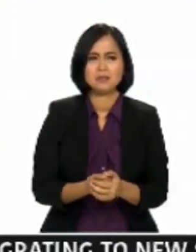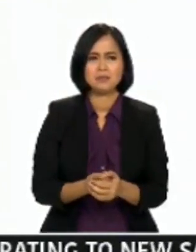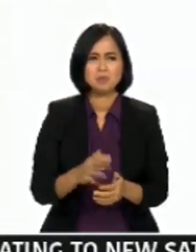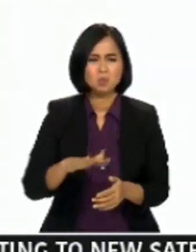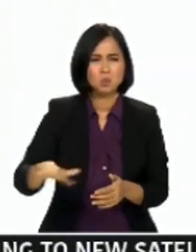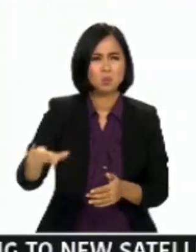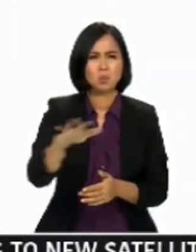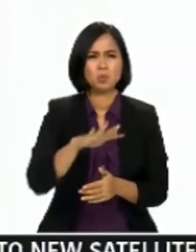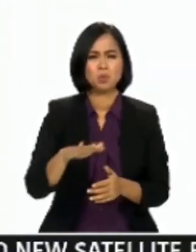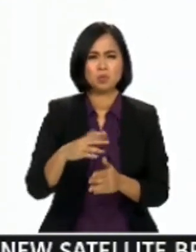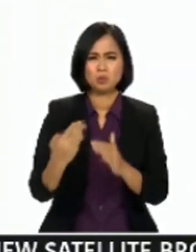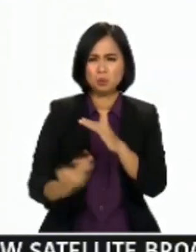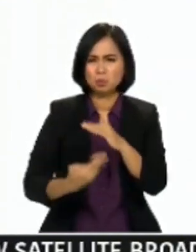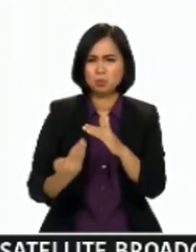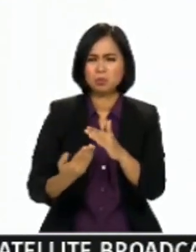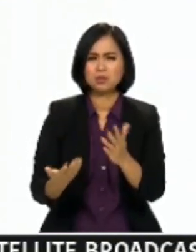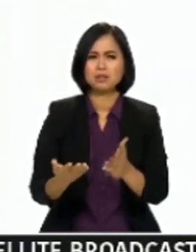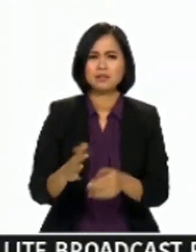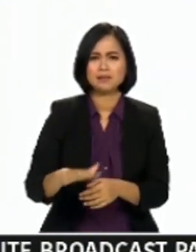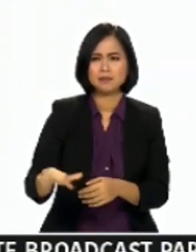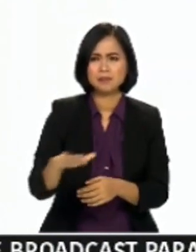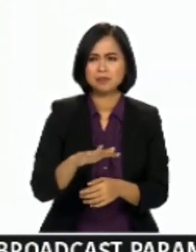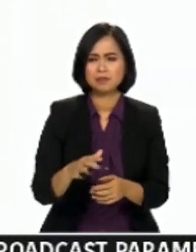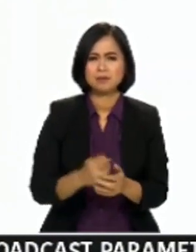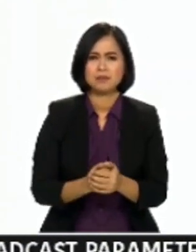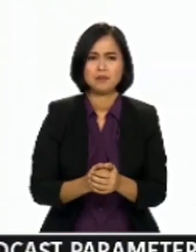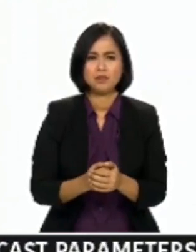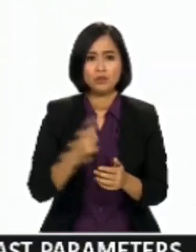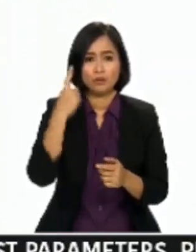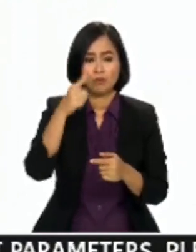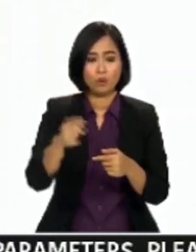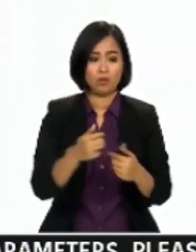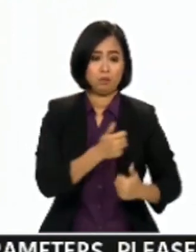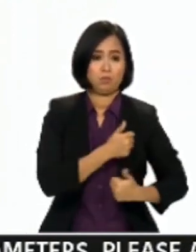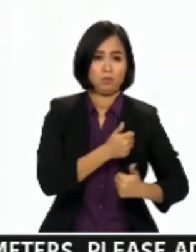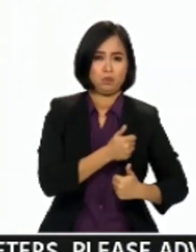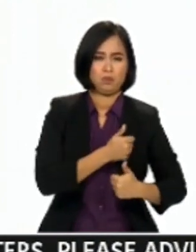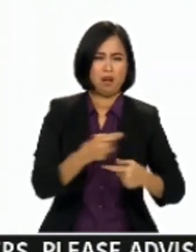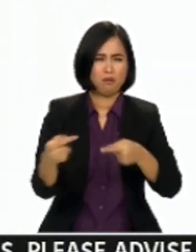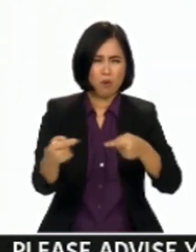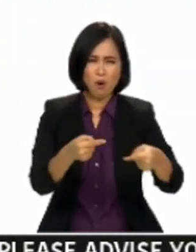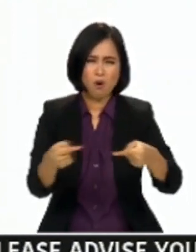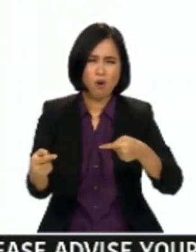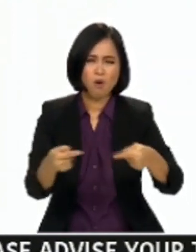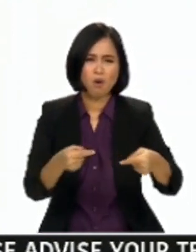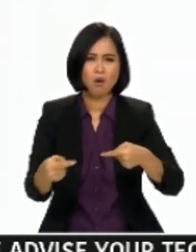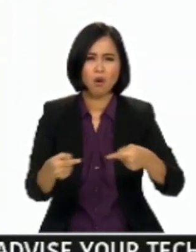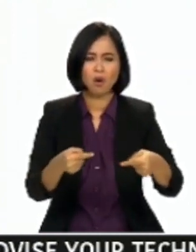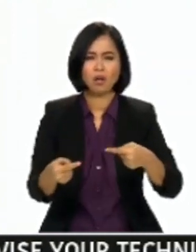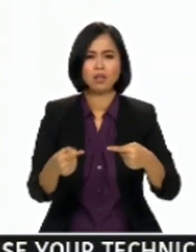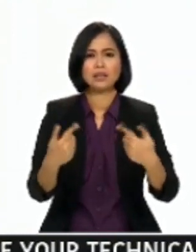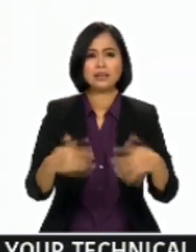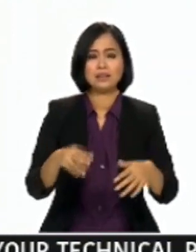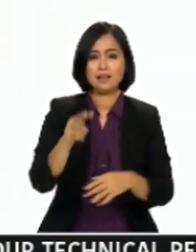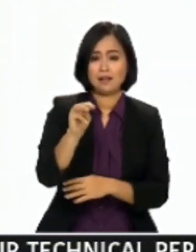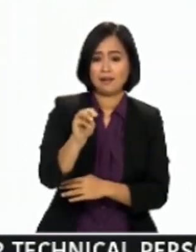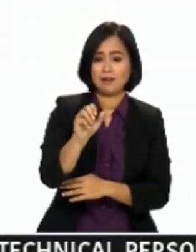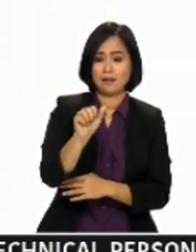teachings, fought our troops for weeks. During that Marawi